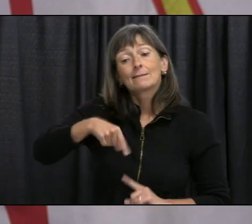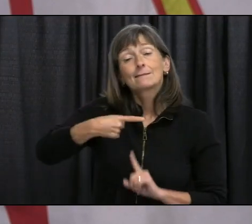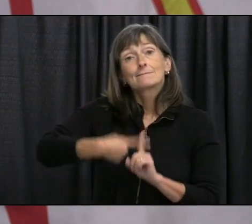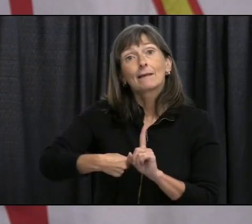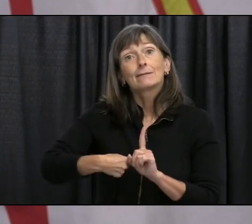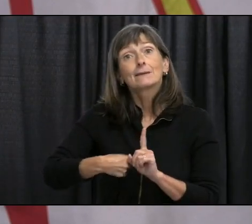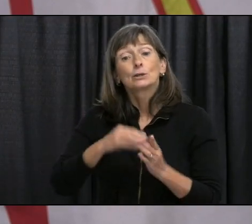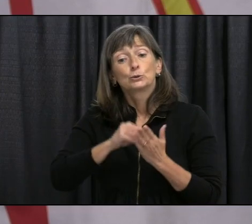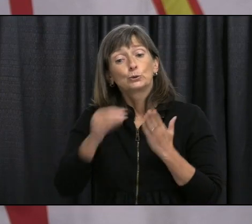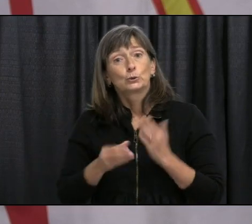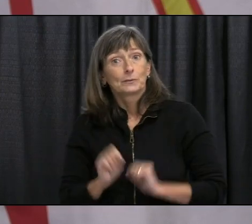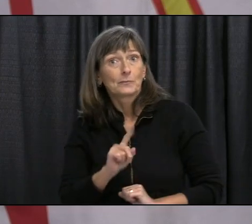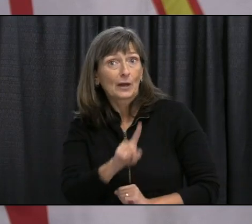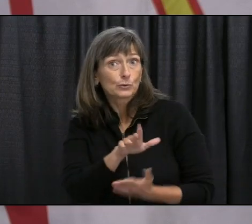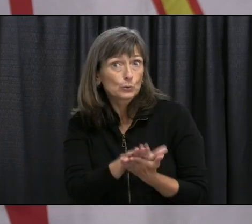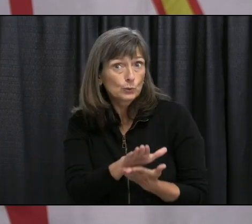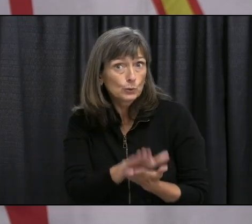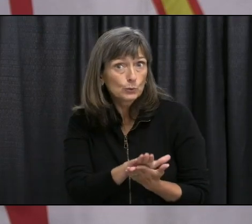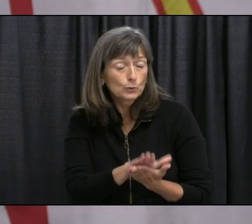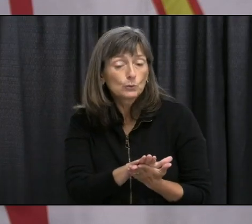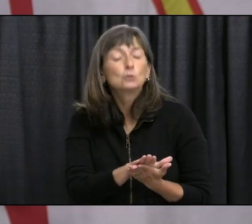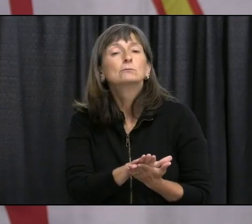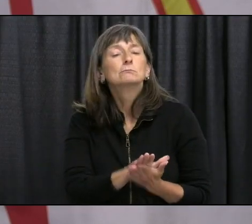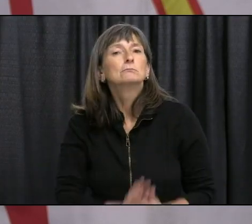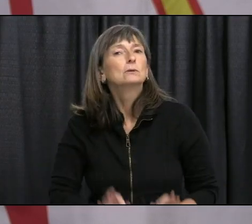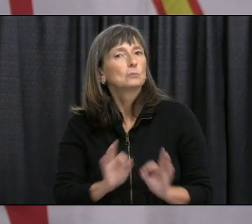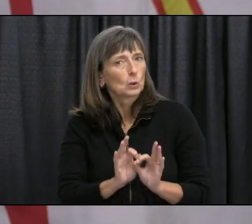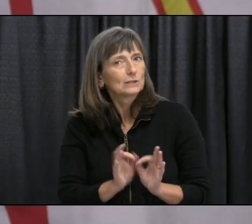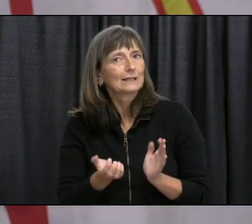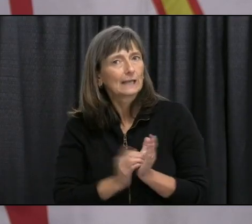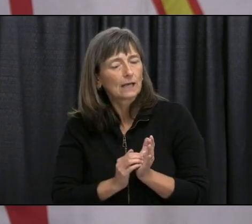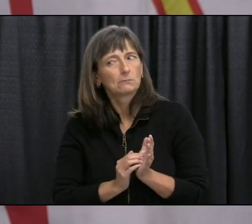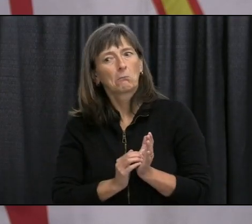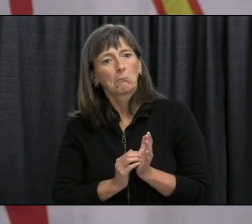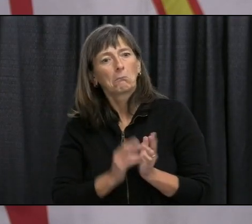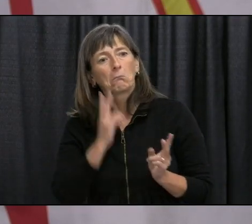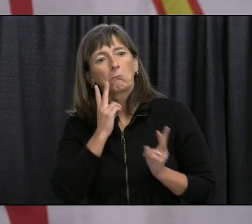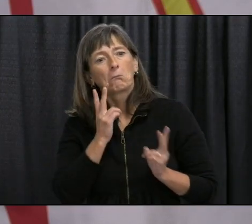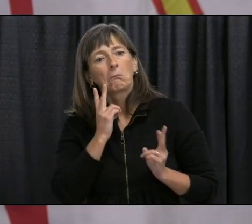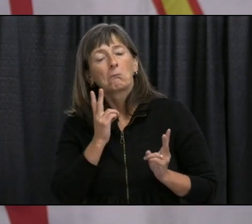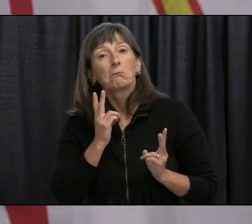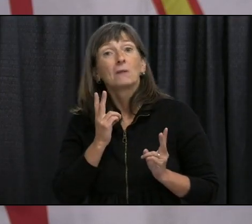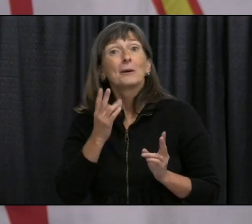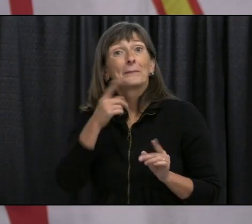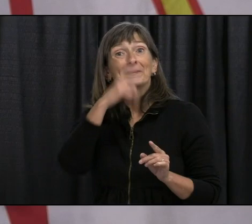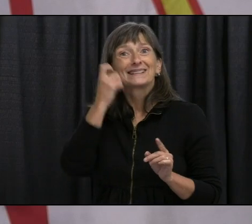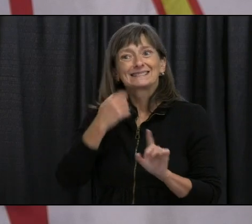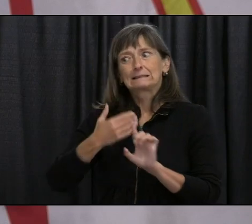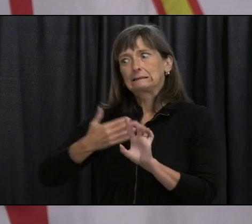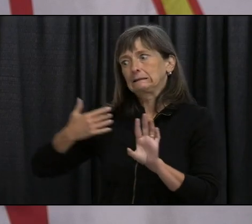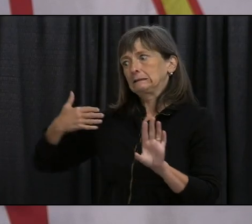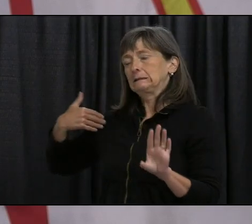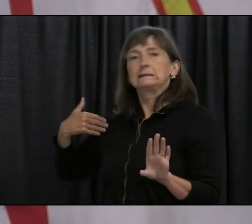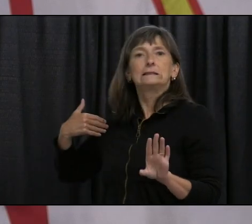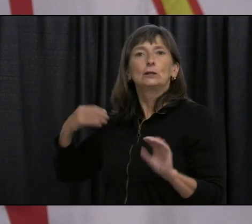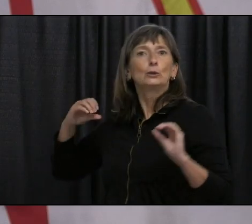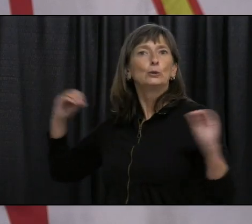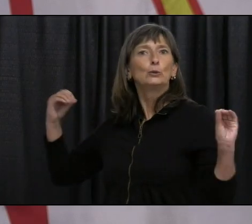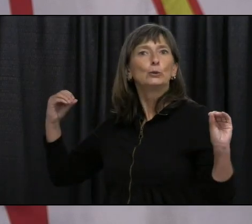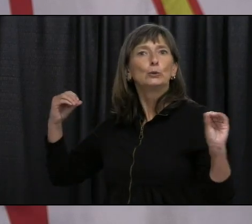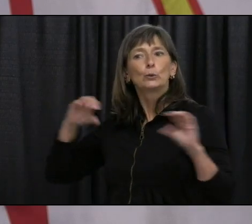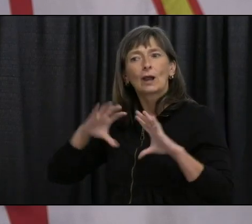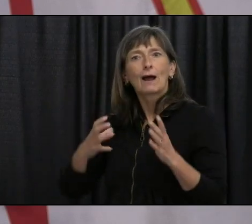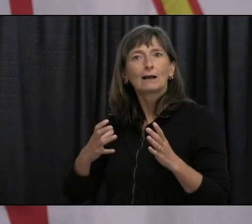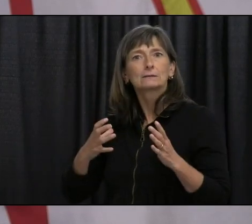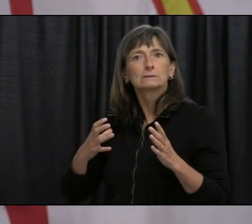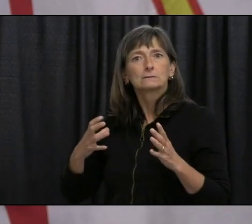were supported to go back to school, another important milestone, after months of being away from in-person